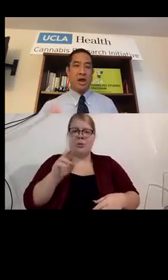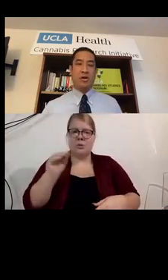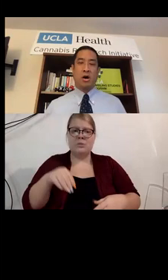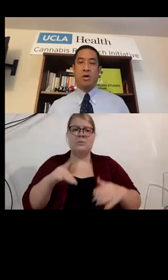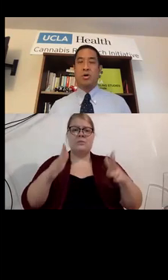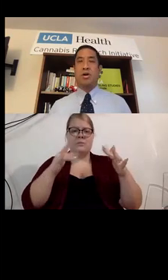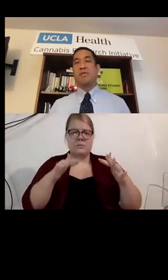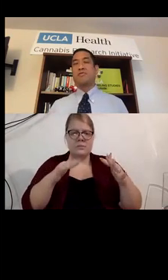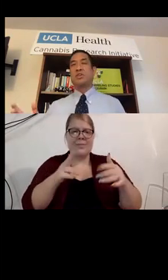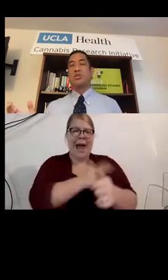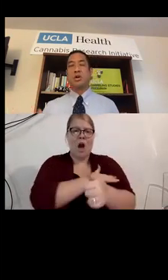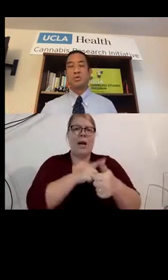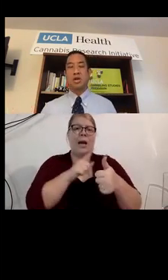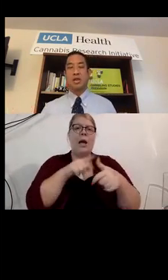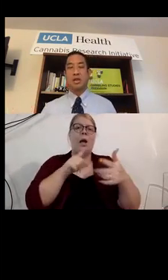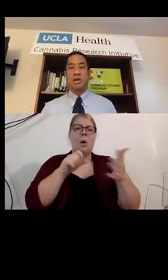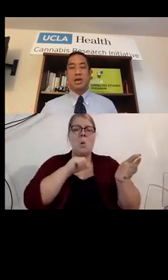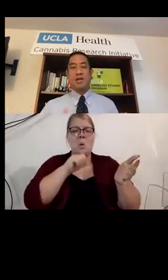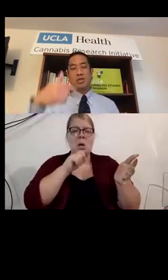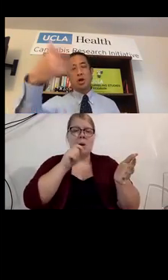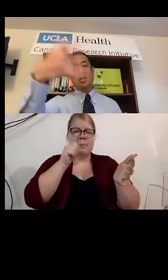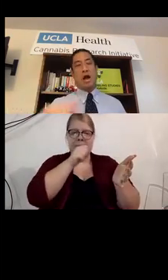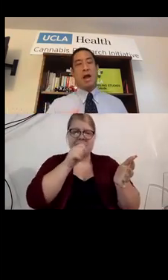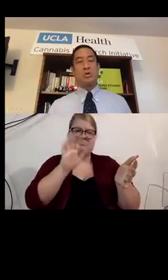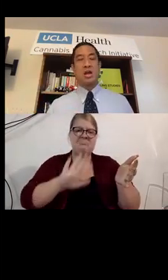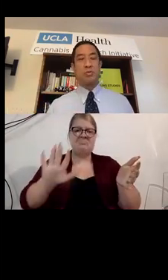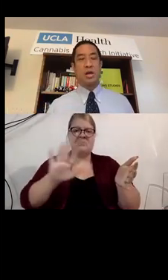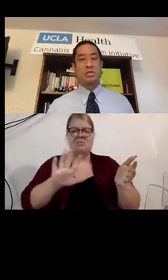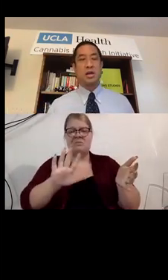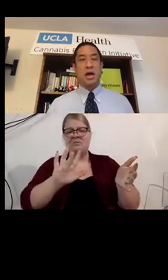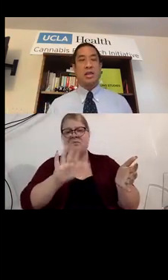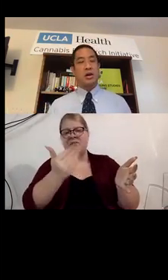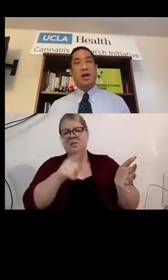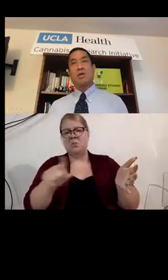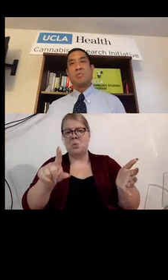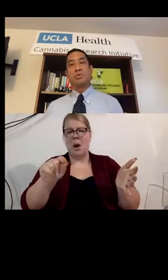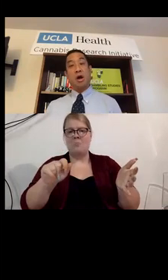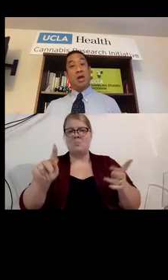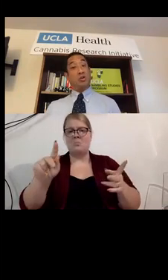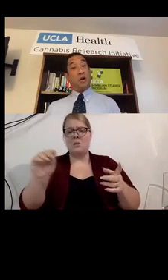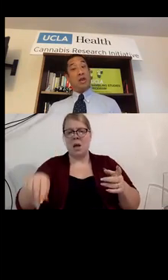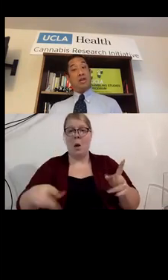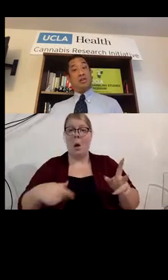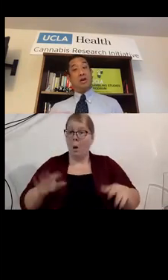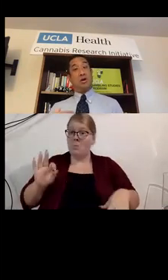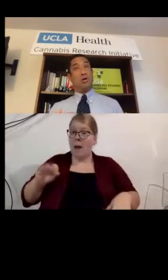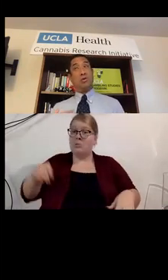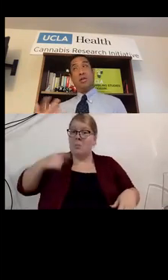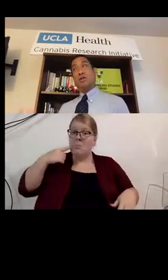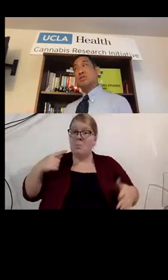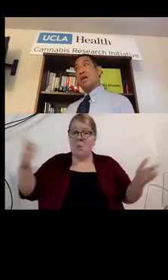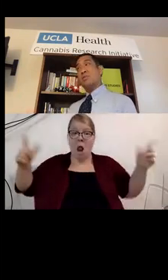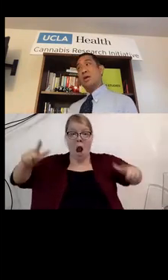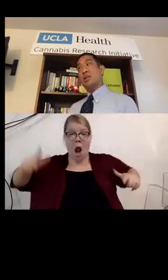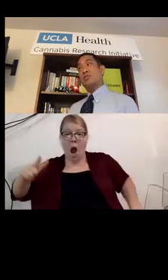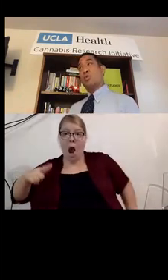cocaine, alcohol, we'll call it around 15, 20%. And if you show this 9% risk, I think a lot of young people would say, oh, that's great. So